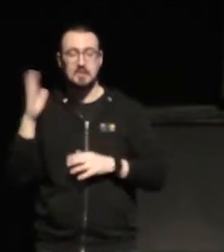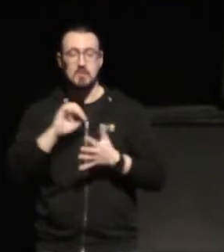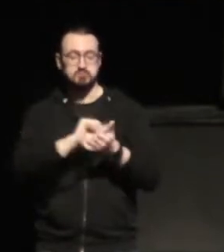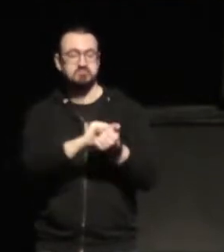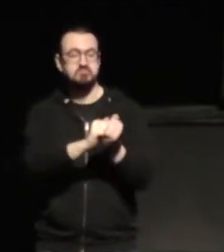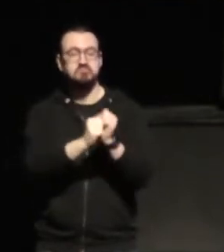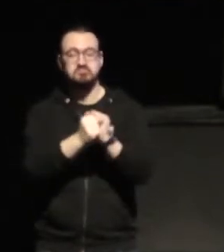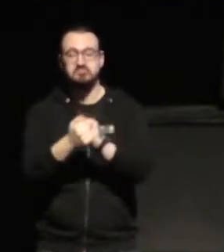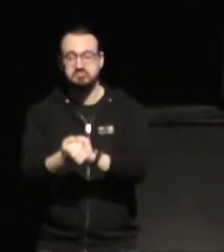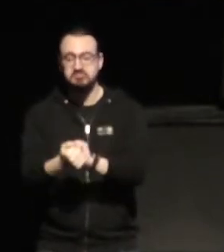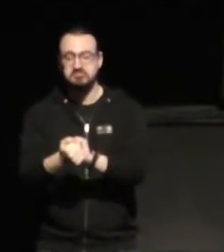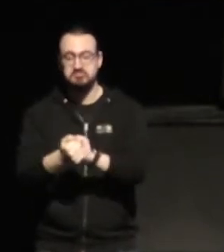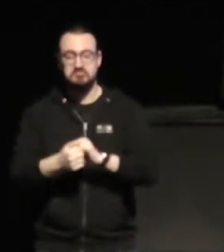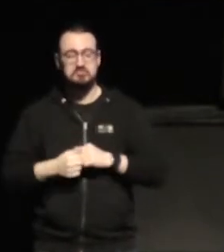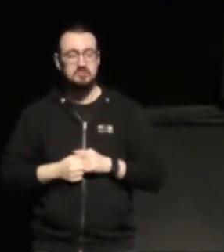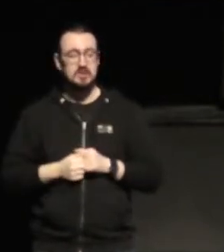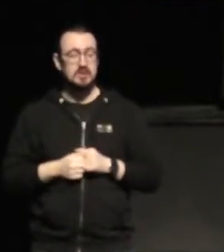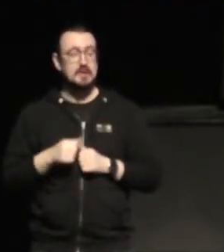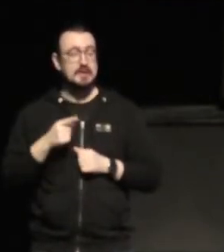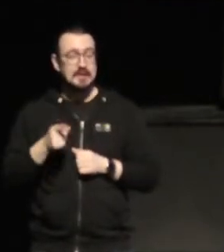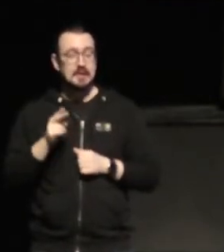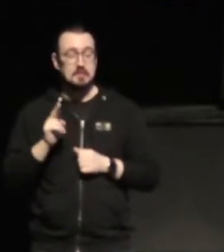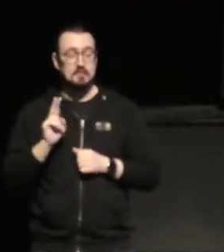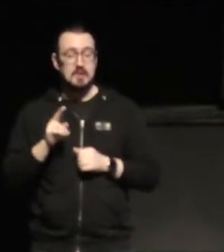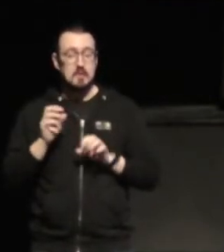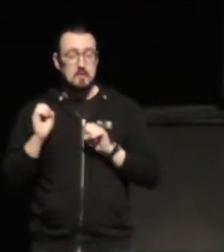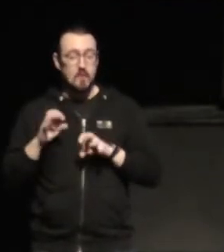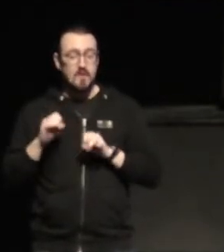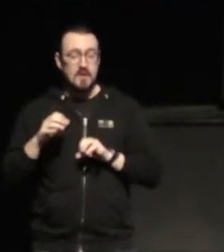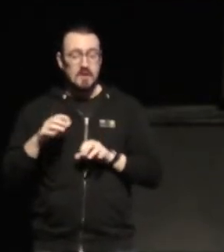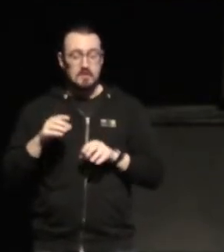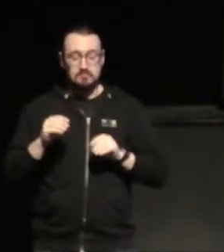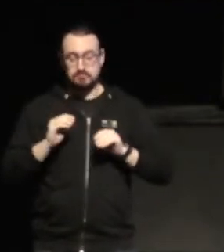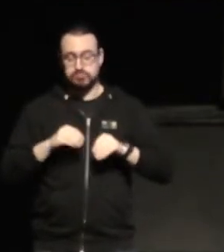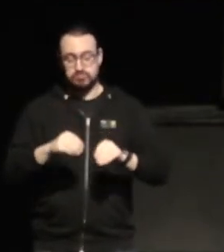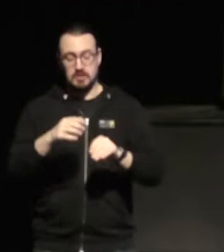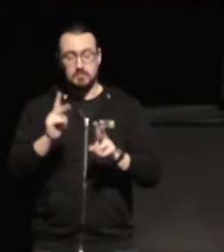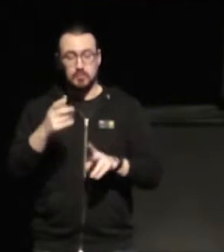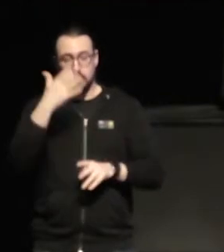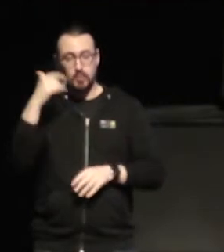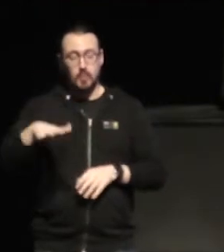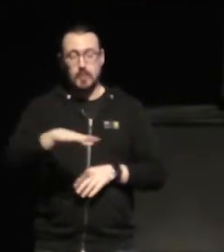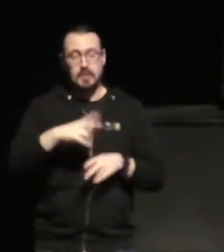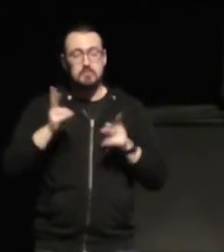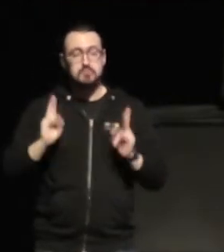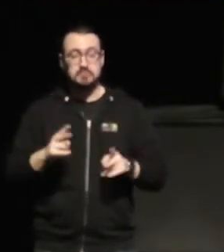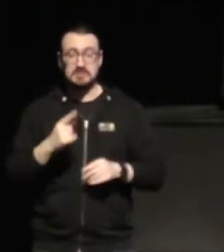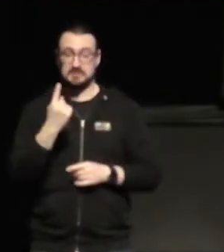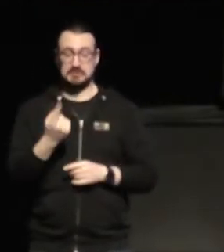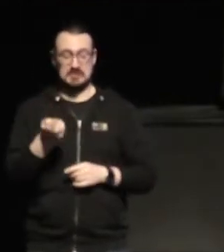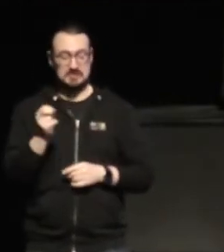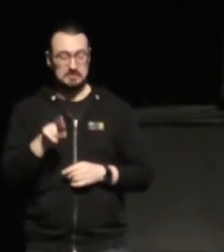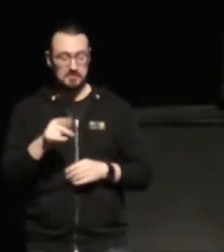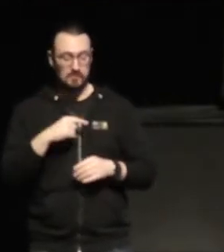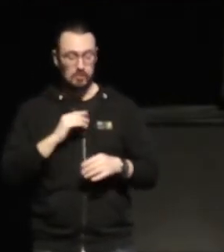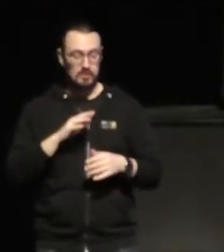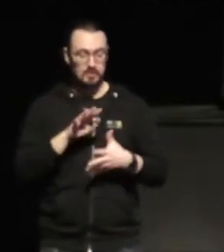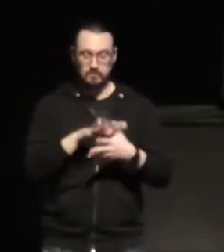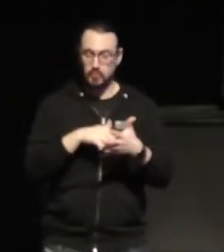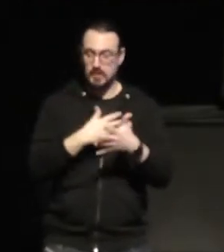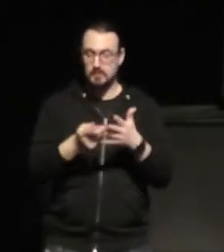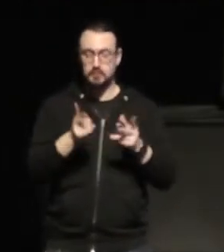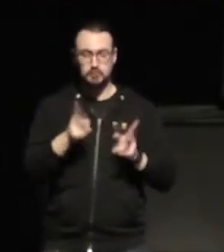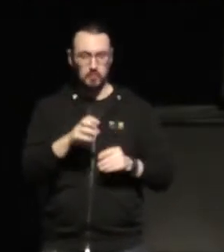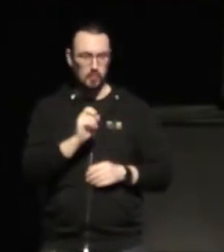effects, and this is affecting the farm as well. First, for example, we have schedules